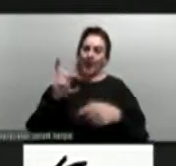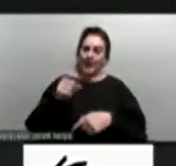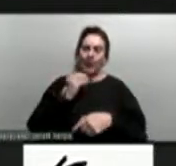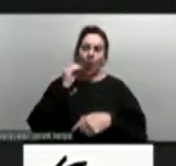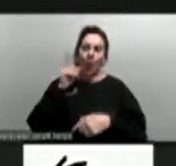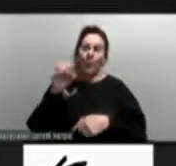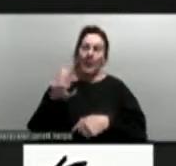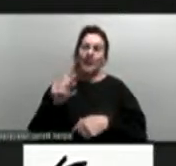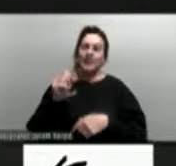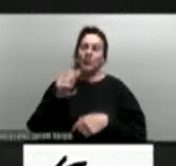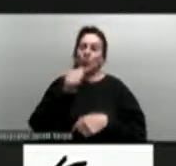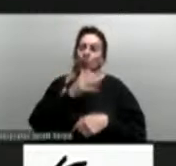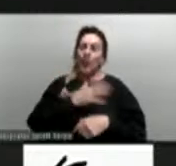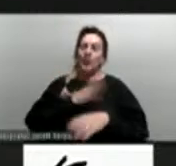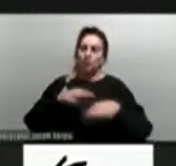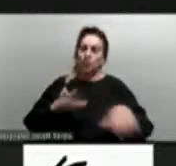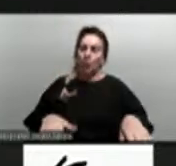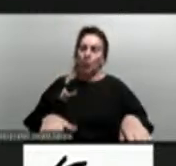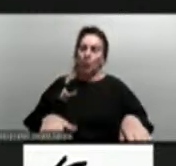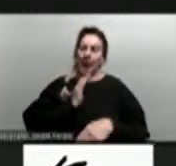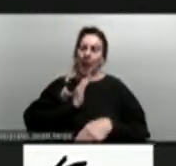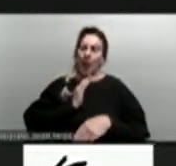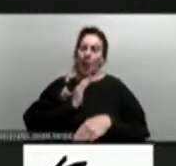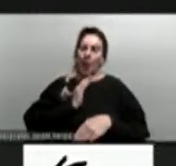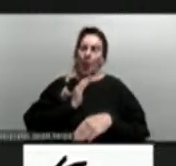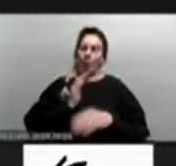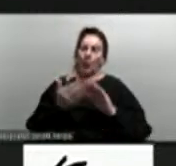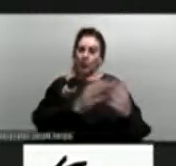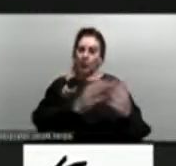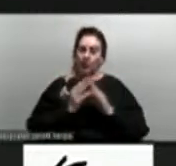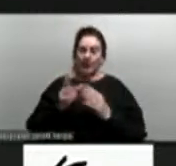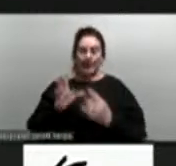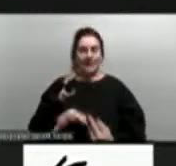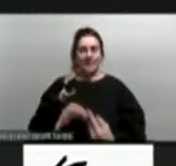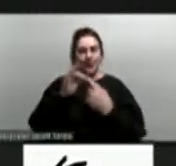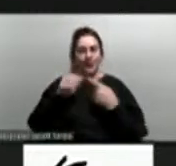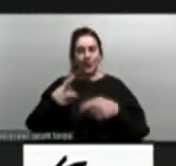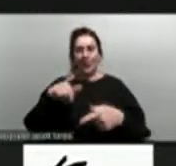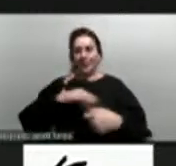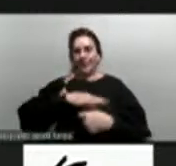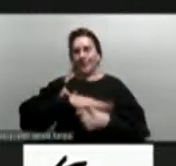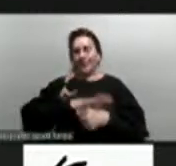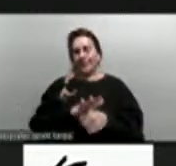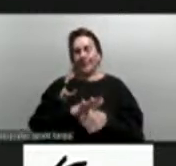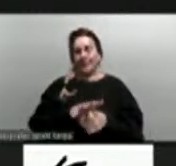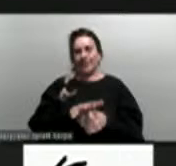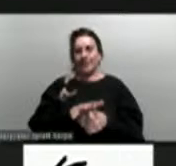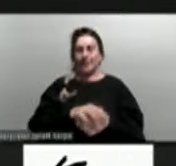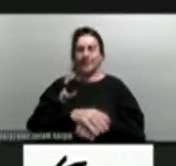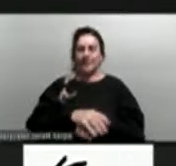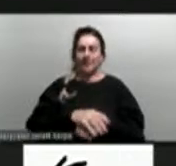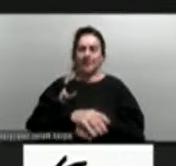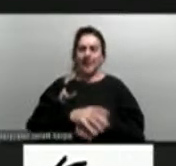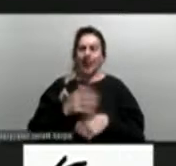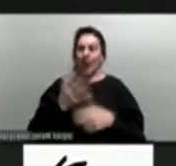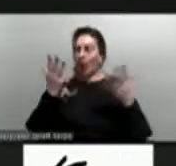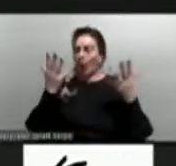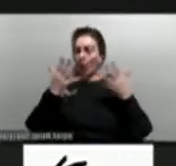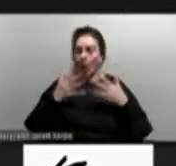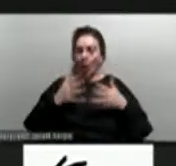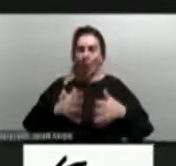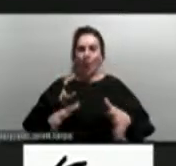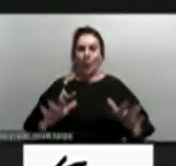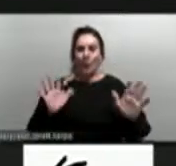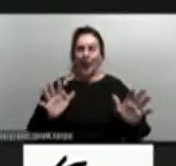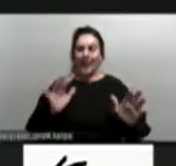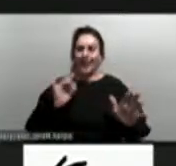children across our community, especially in the time of this pandemic. An already vulnerable